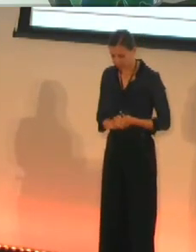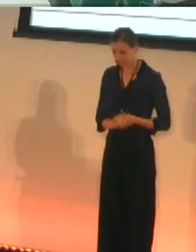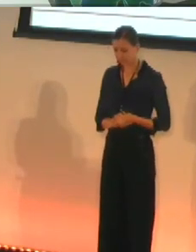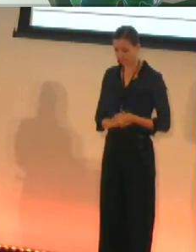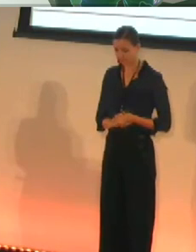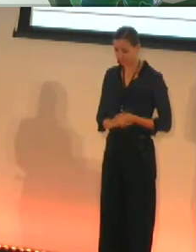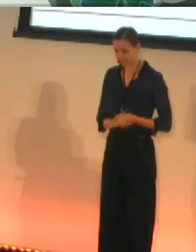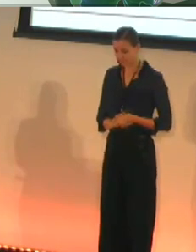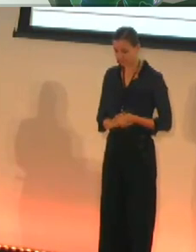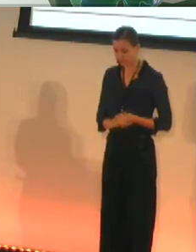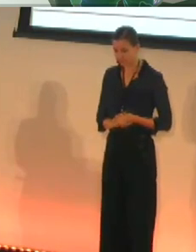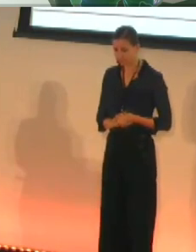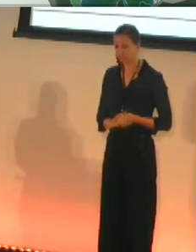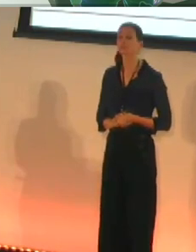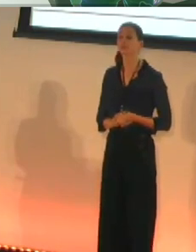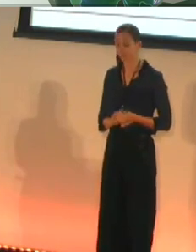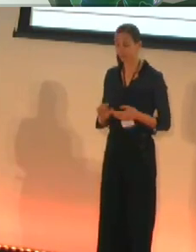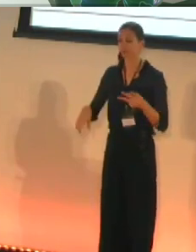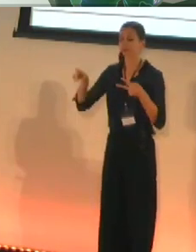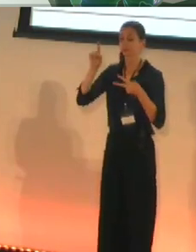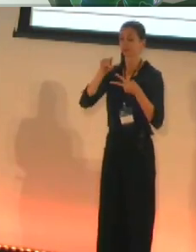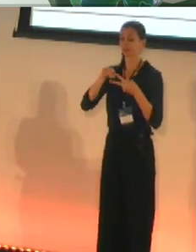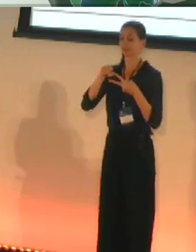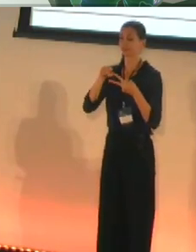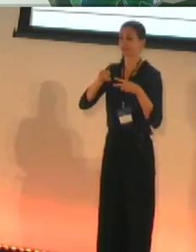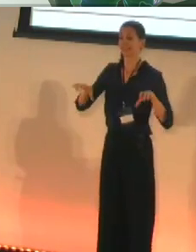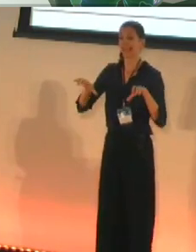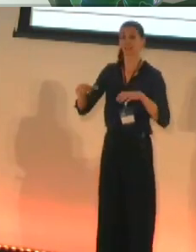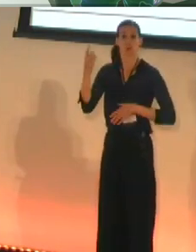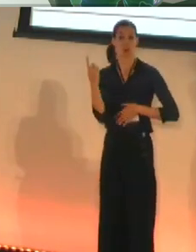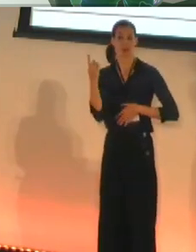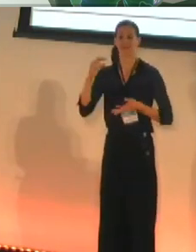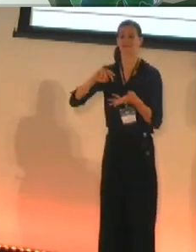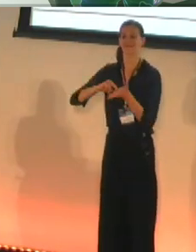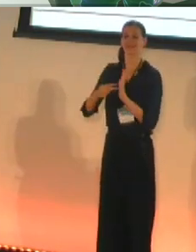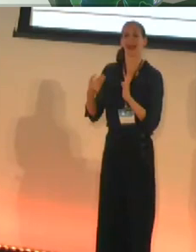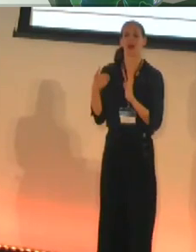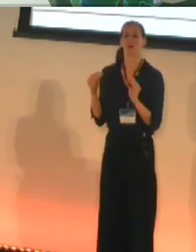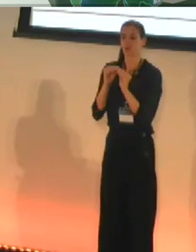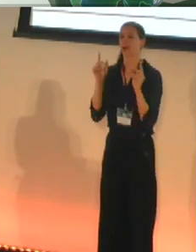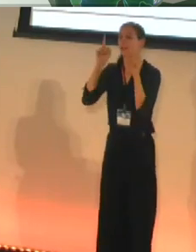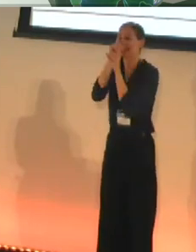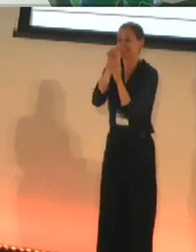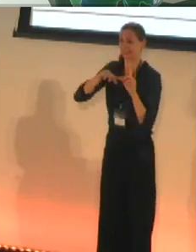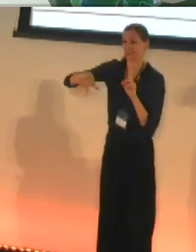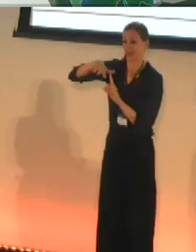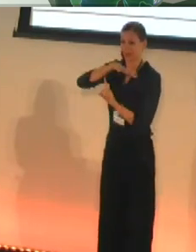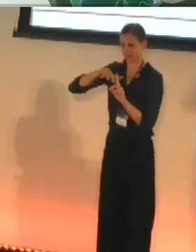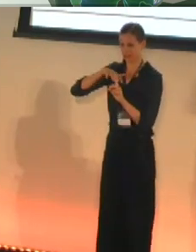our first park, though, for task one, this changed a bit. We have a much more complex environment here. This is our